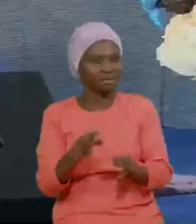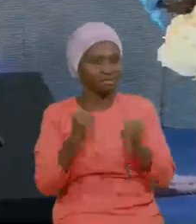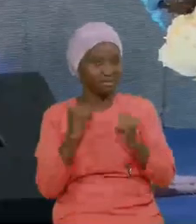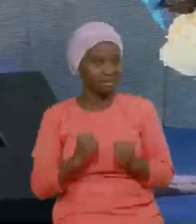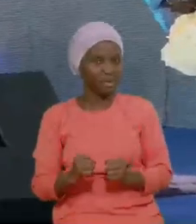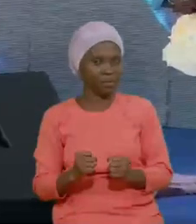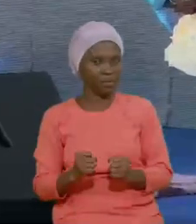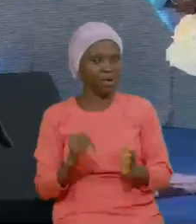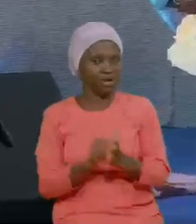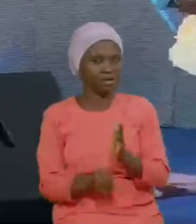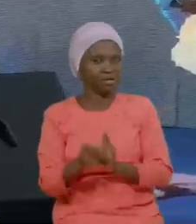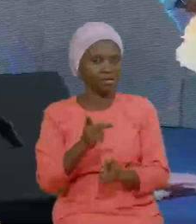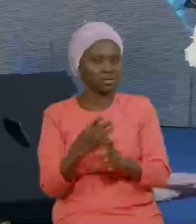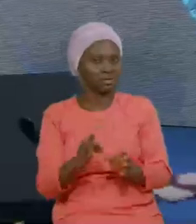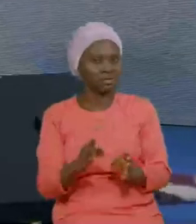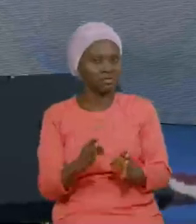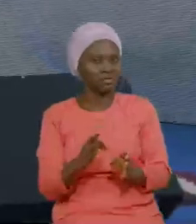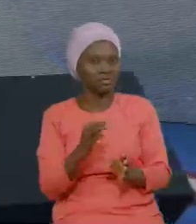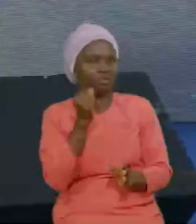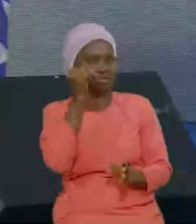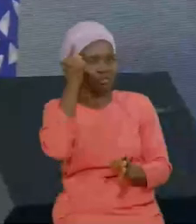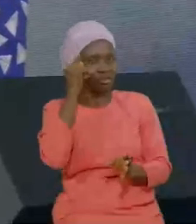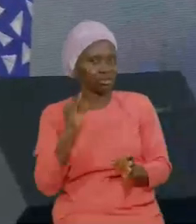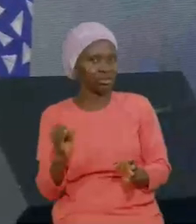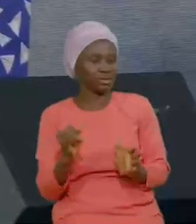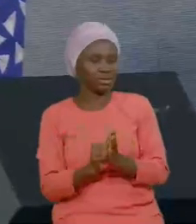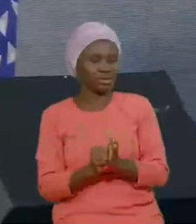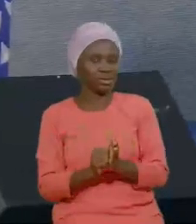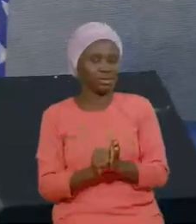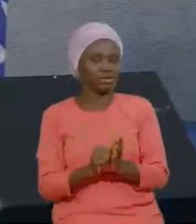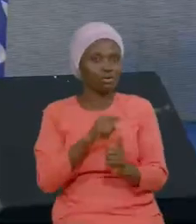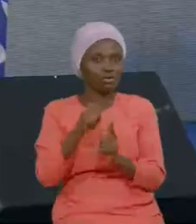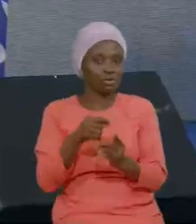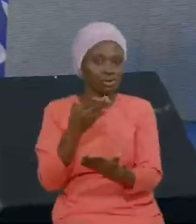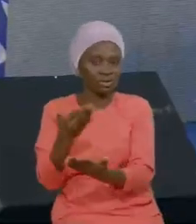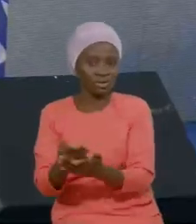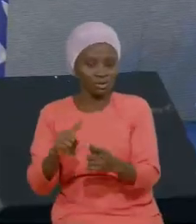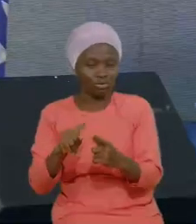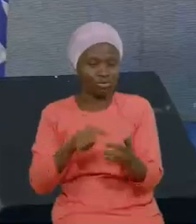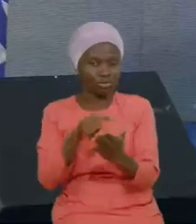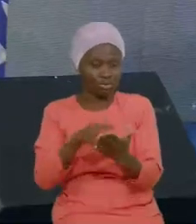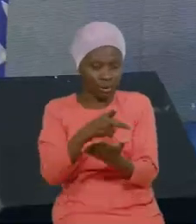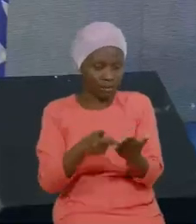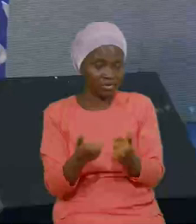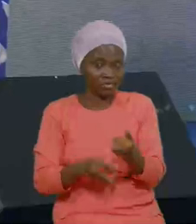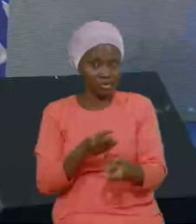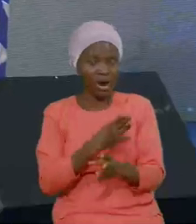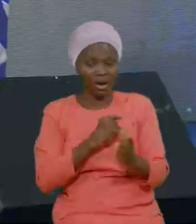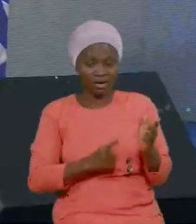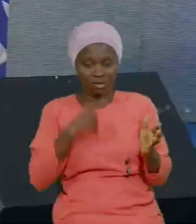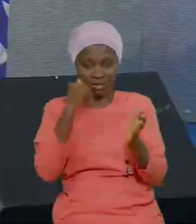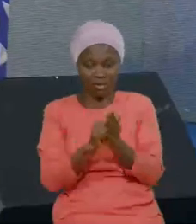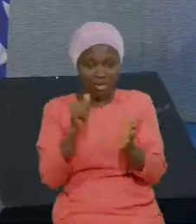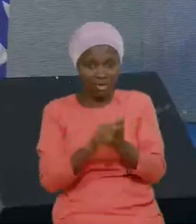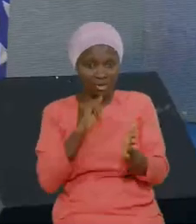such insight. You get to this part of the world, and the Lord said, that's your destiny. You are